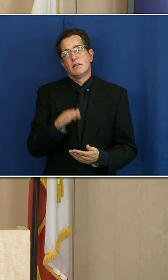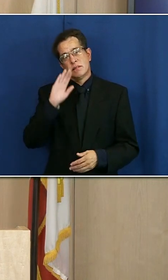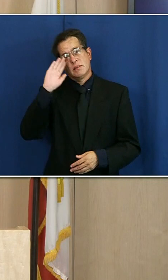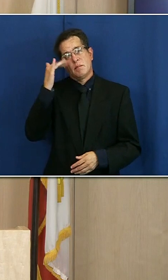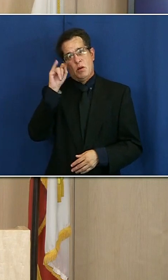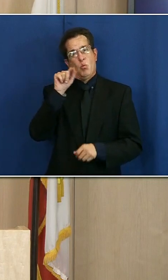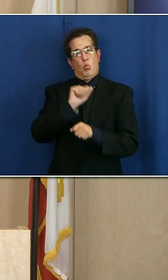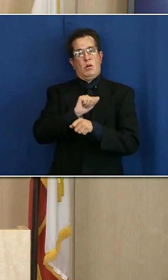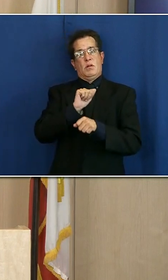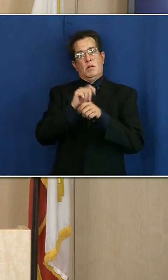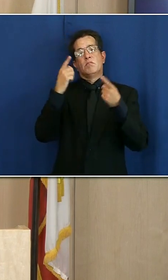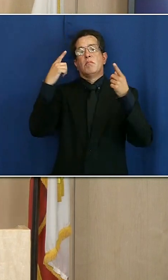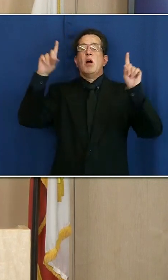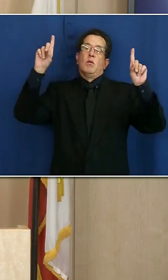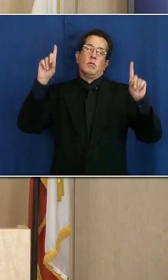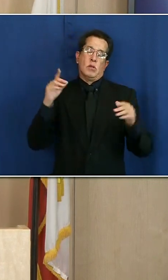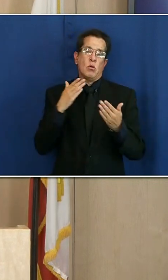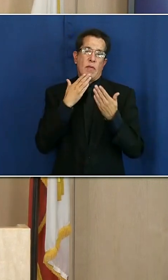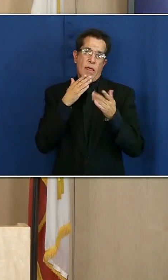Thank you.